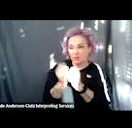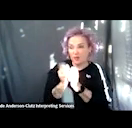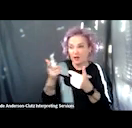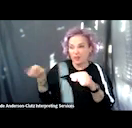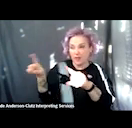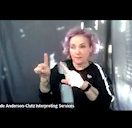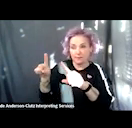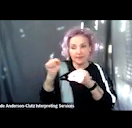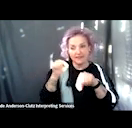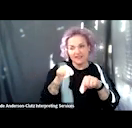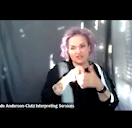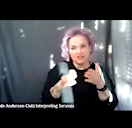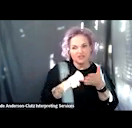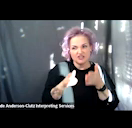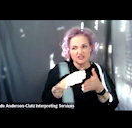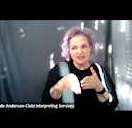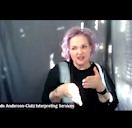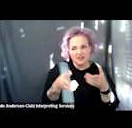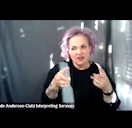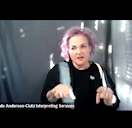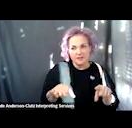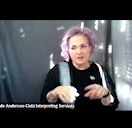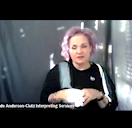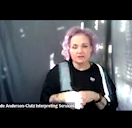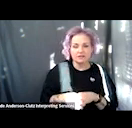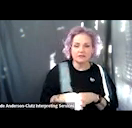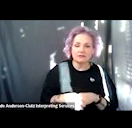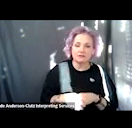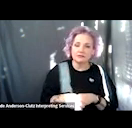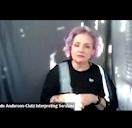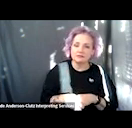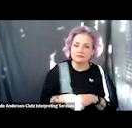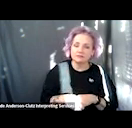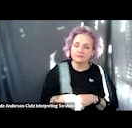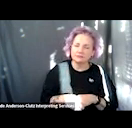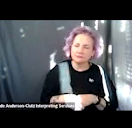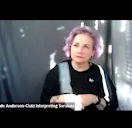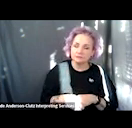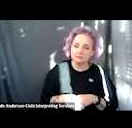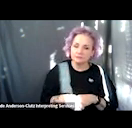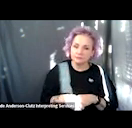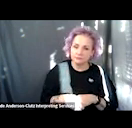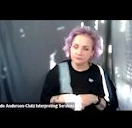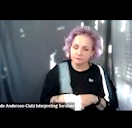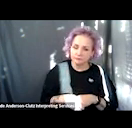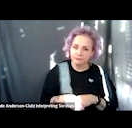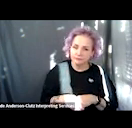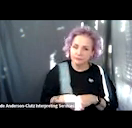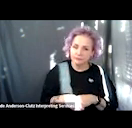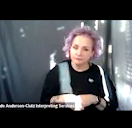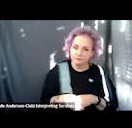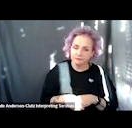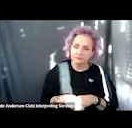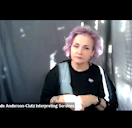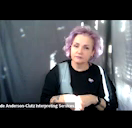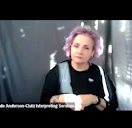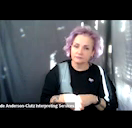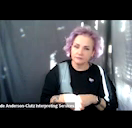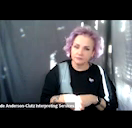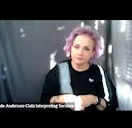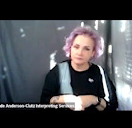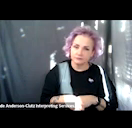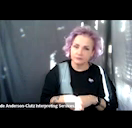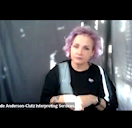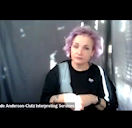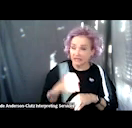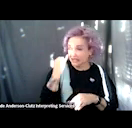any individuals who do this kind of work or have access to this kind of data in human, in clinical settings, I'll be